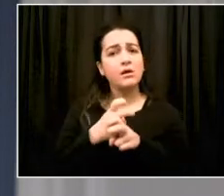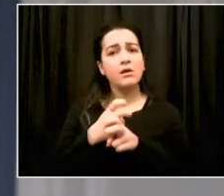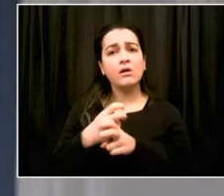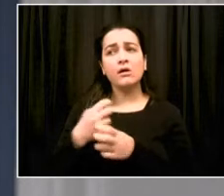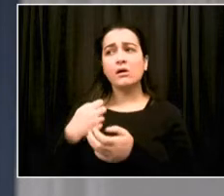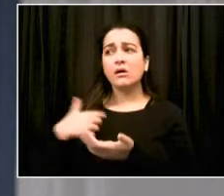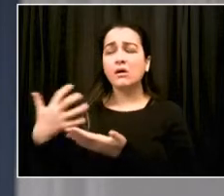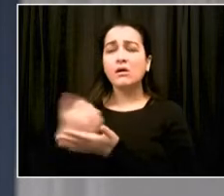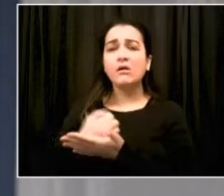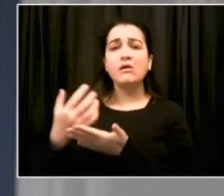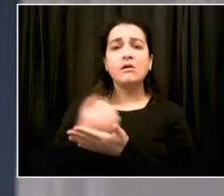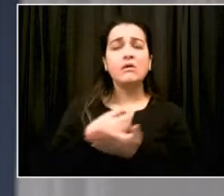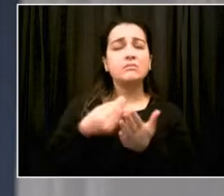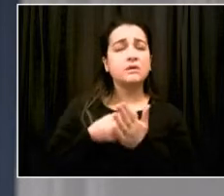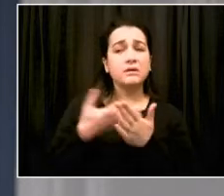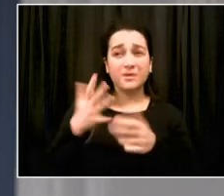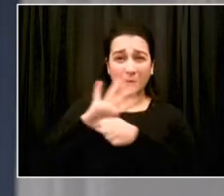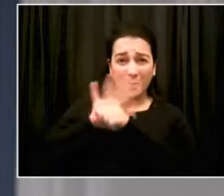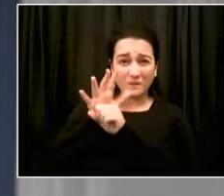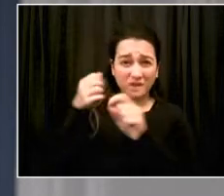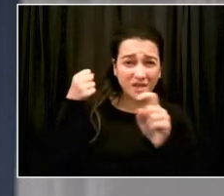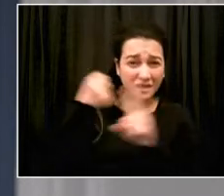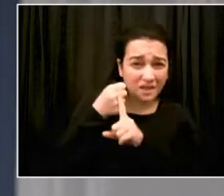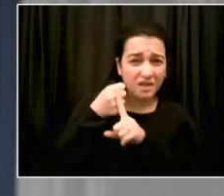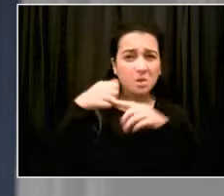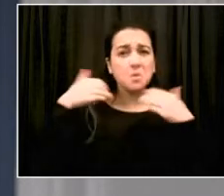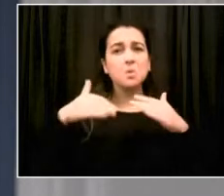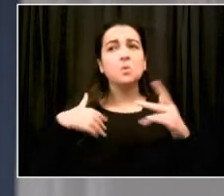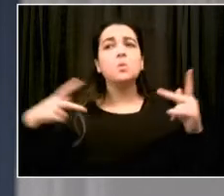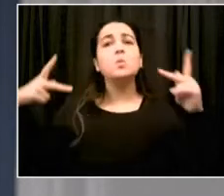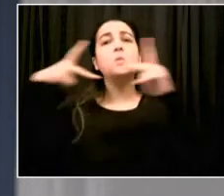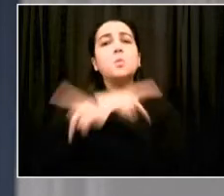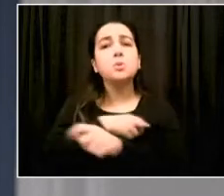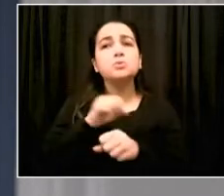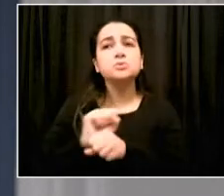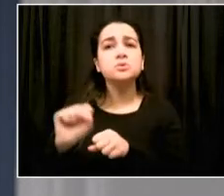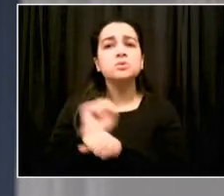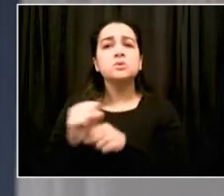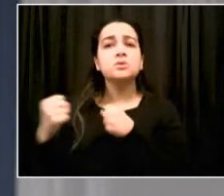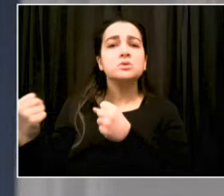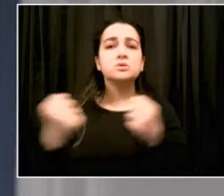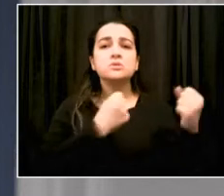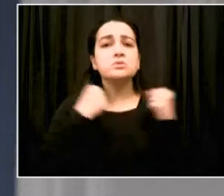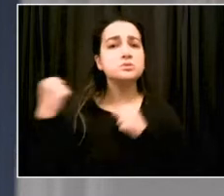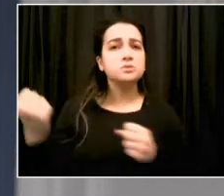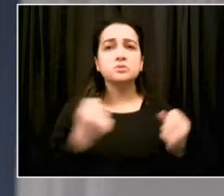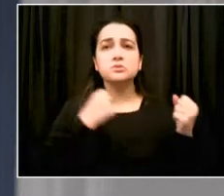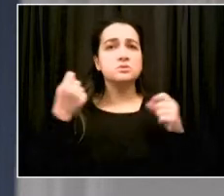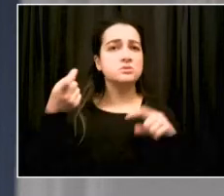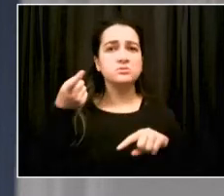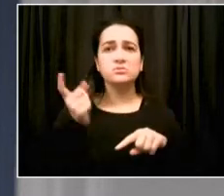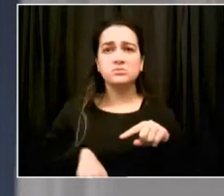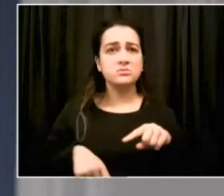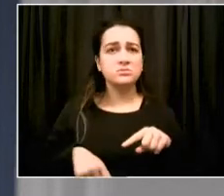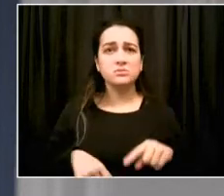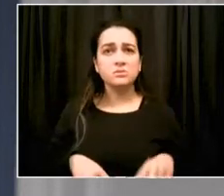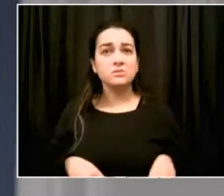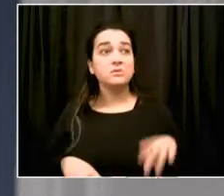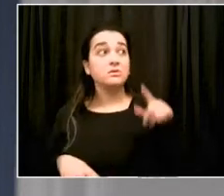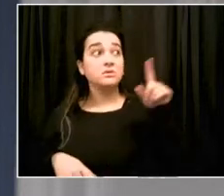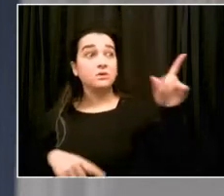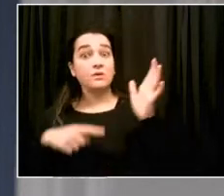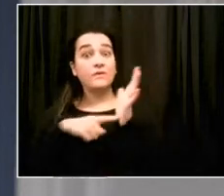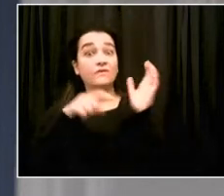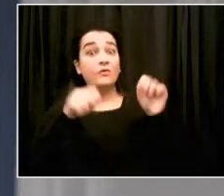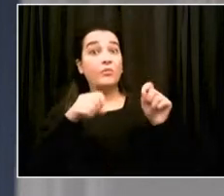an affordable apartment which keep up the rent lower and easier for the future make